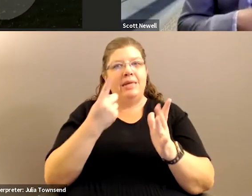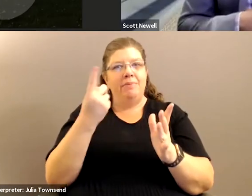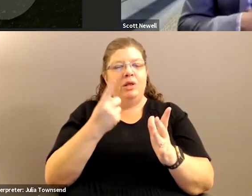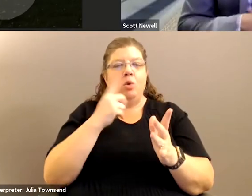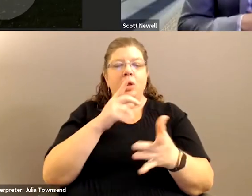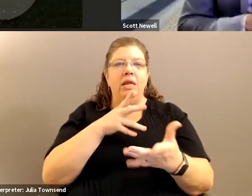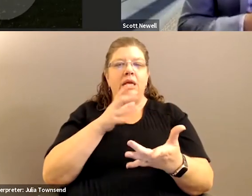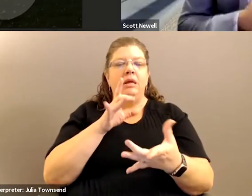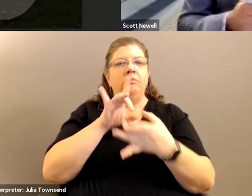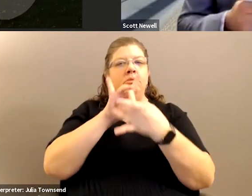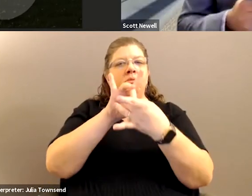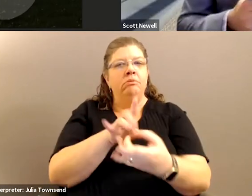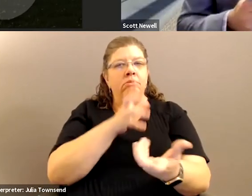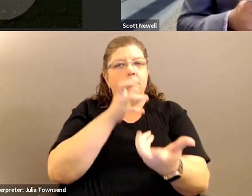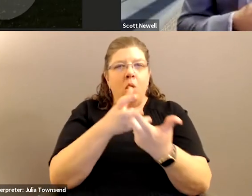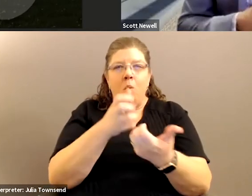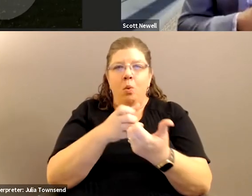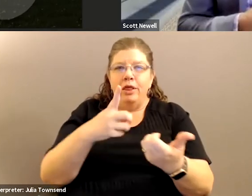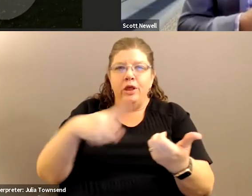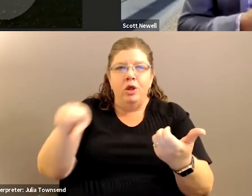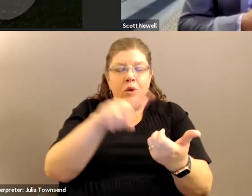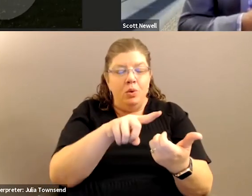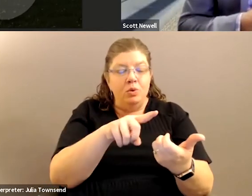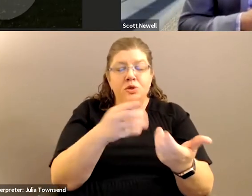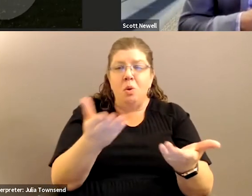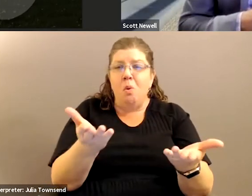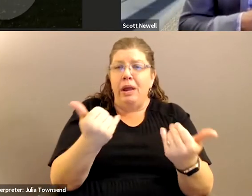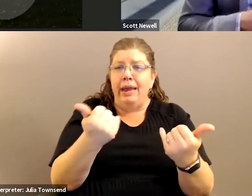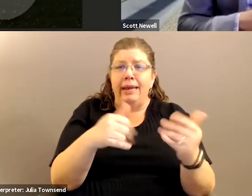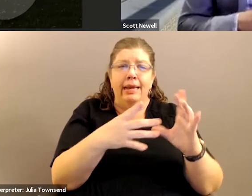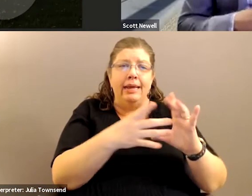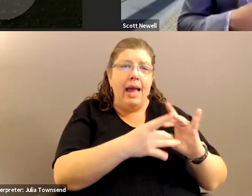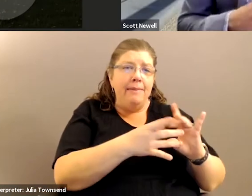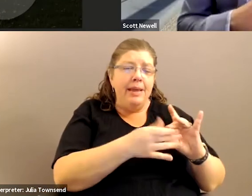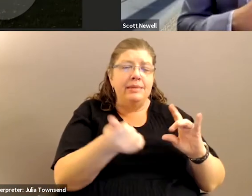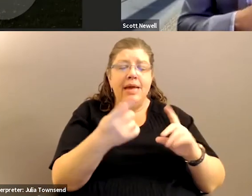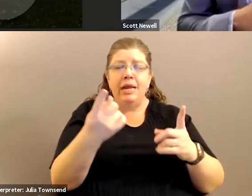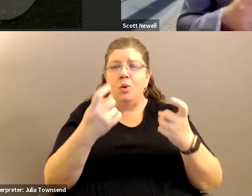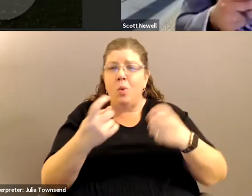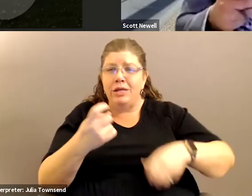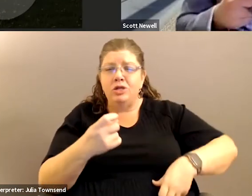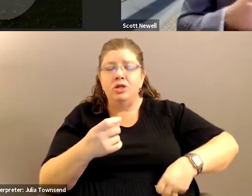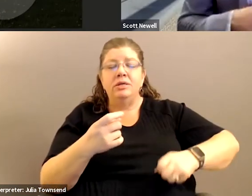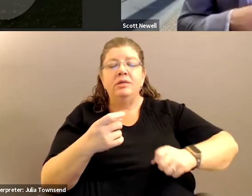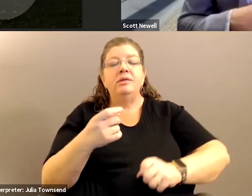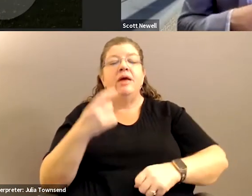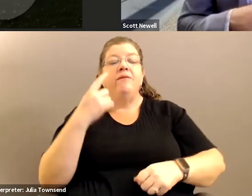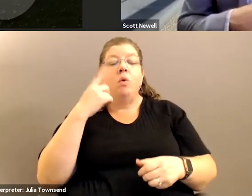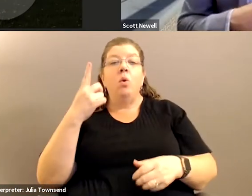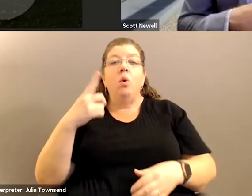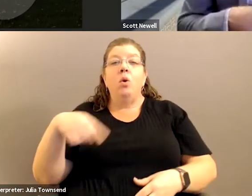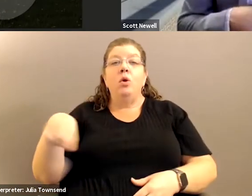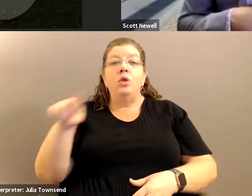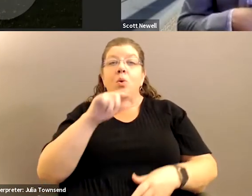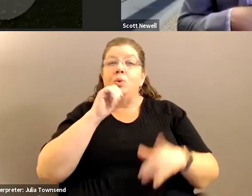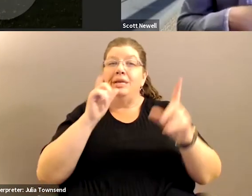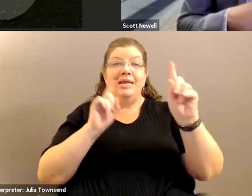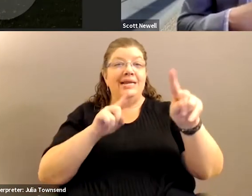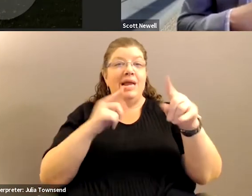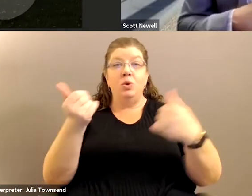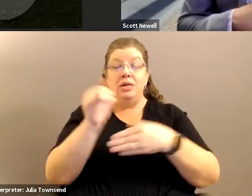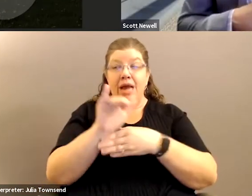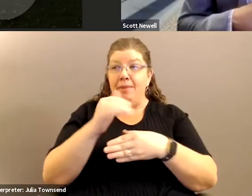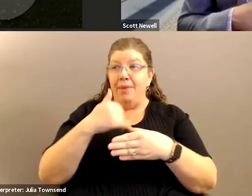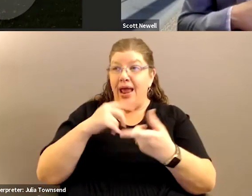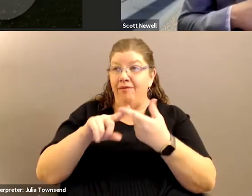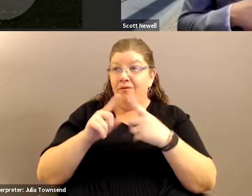point i'd entertain any any comments questions you might have and then again for those that that couldn't attend tonight that have friends